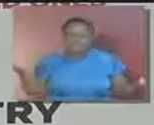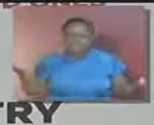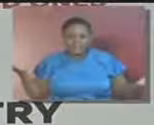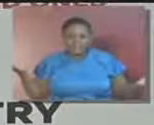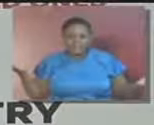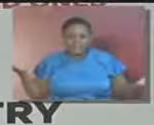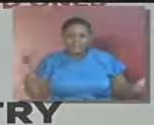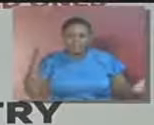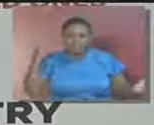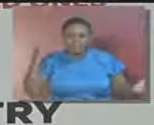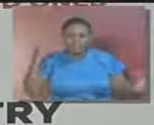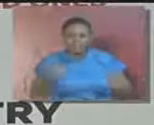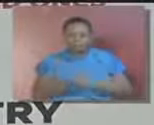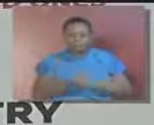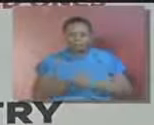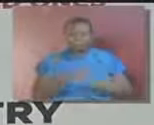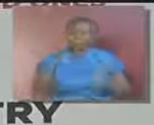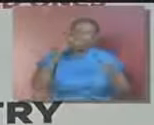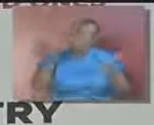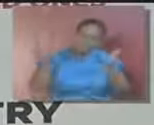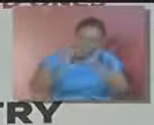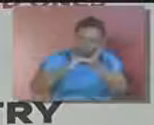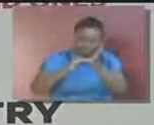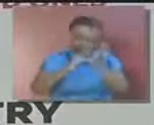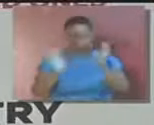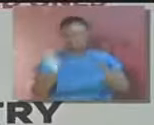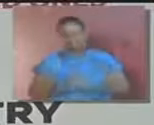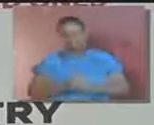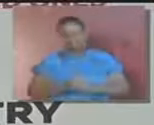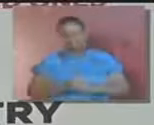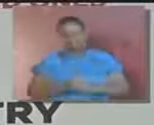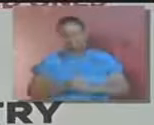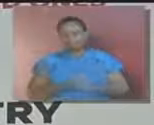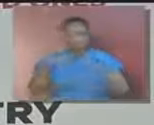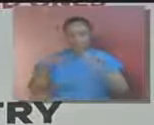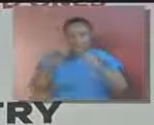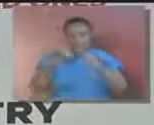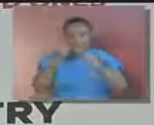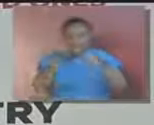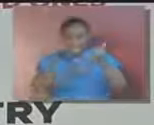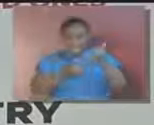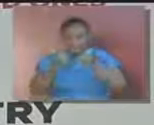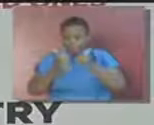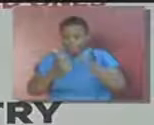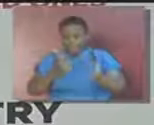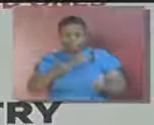Let me repeat that. When every creed and race, every hue